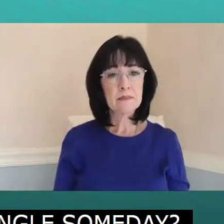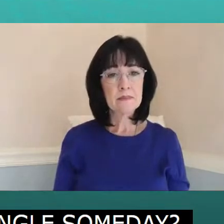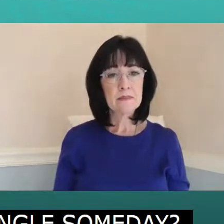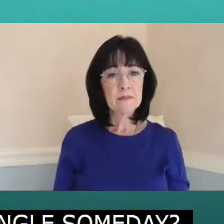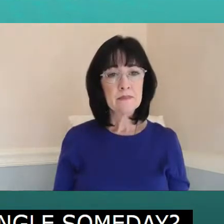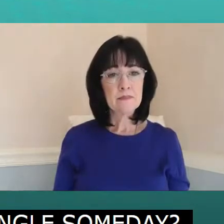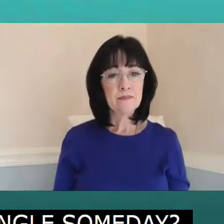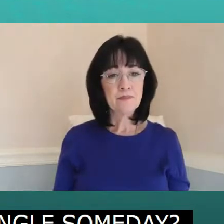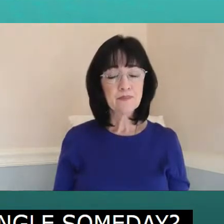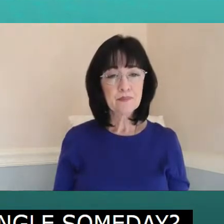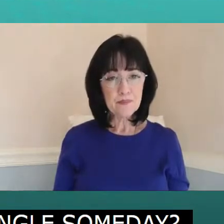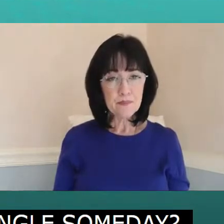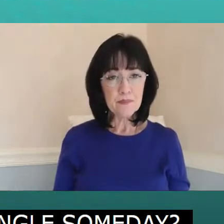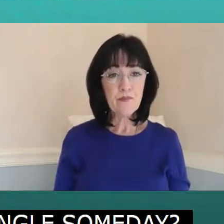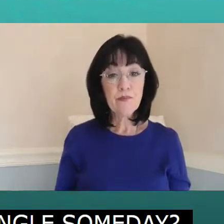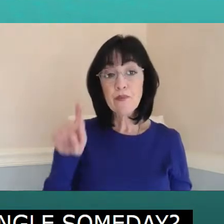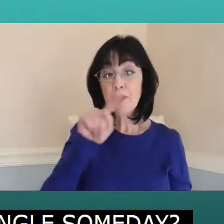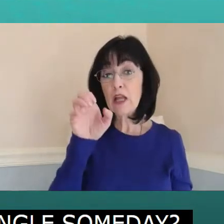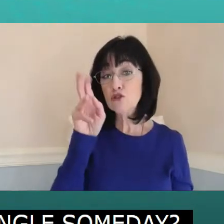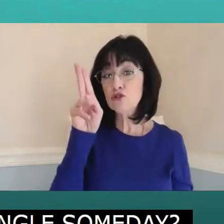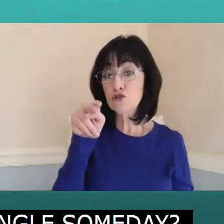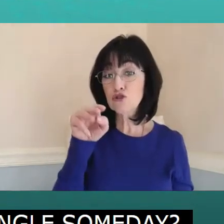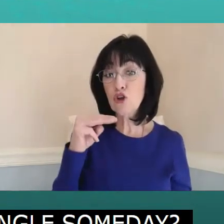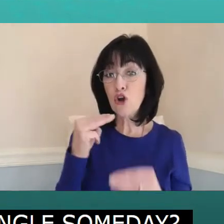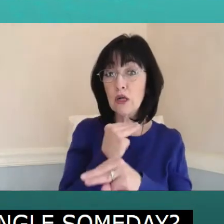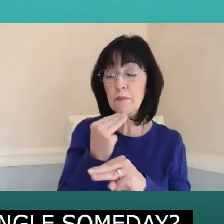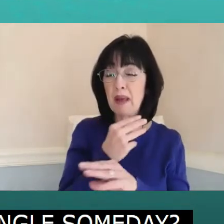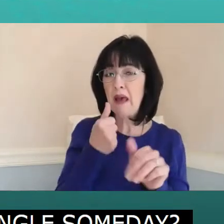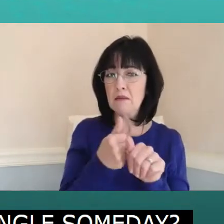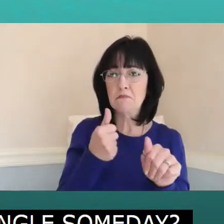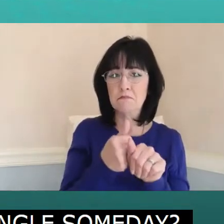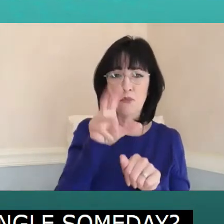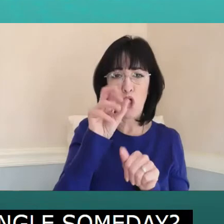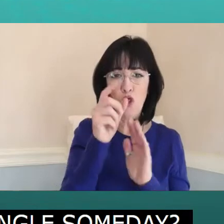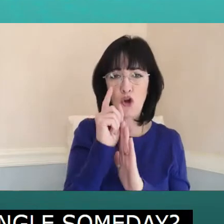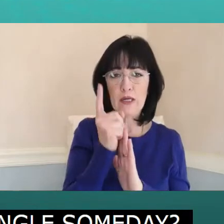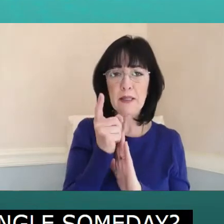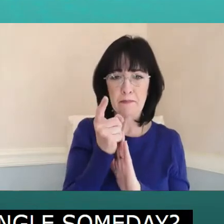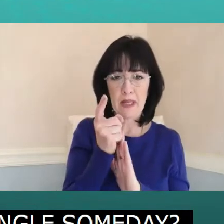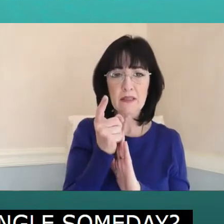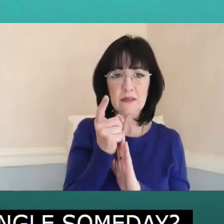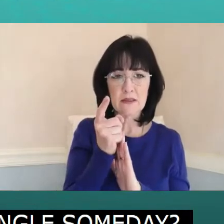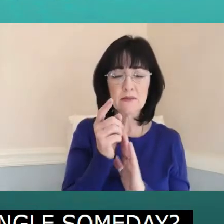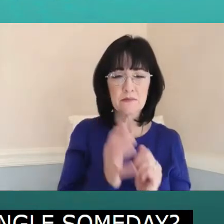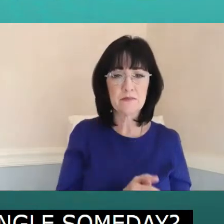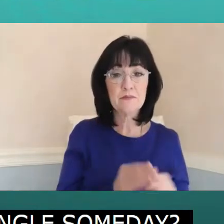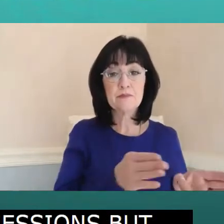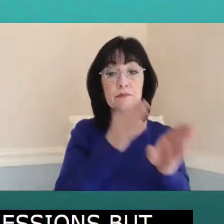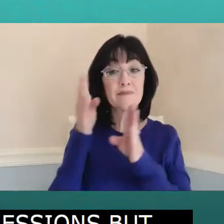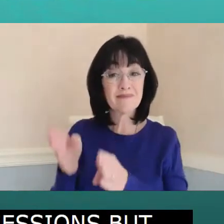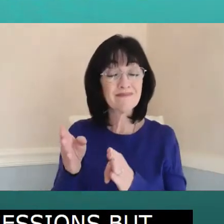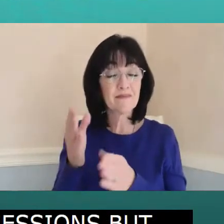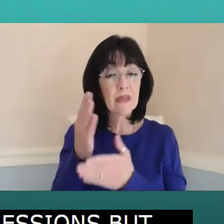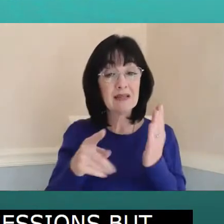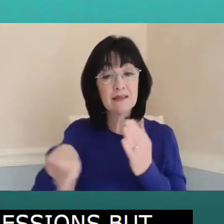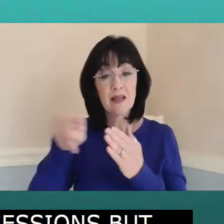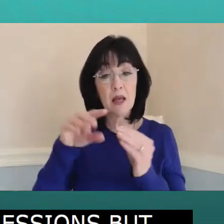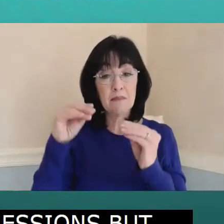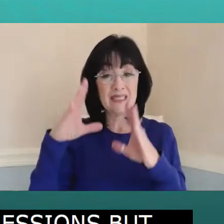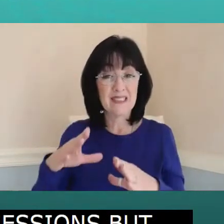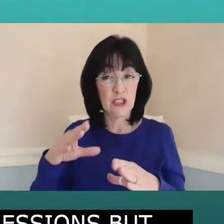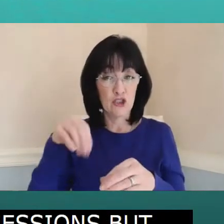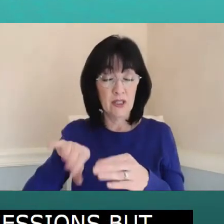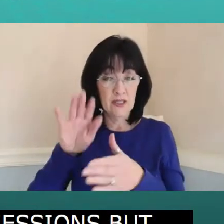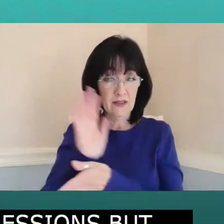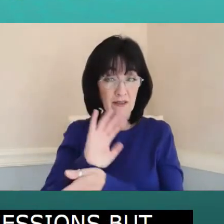So the Zern math is set up for 30-minute sessions, but as the educator said in the video, students may